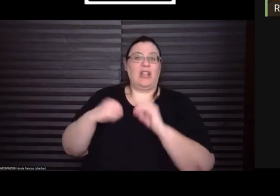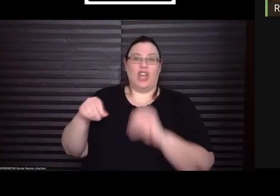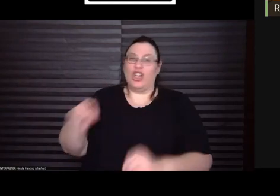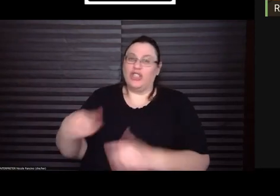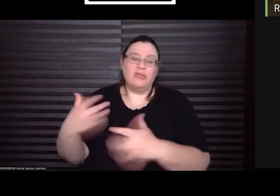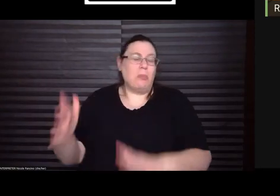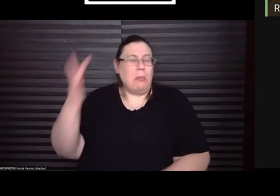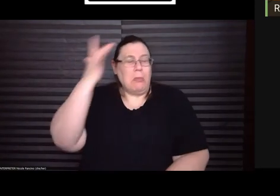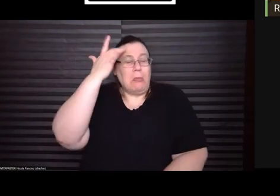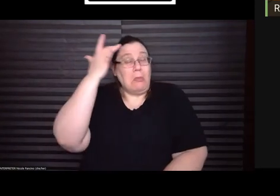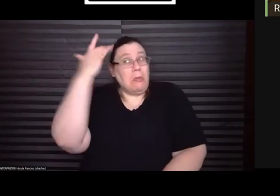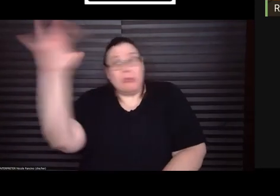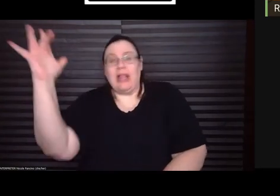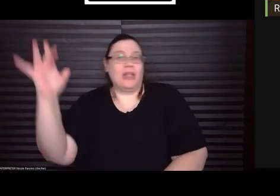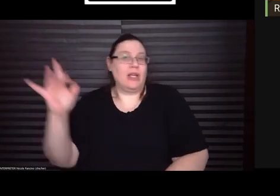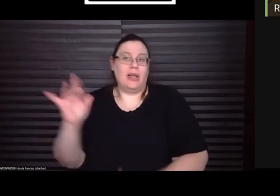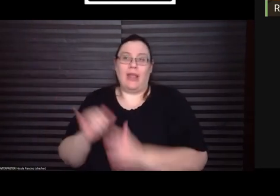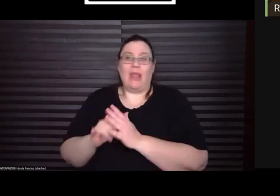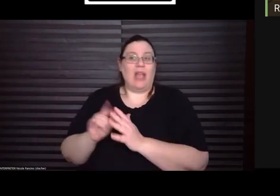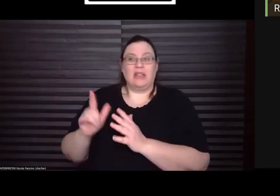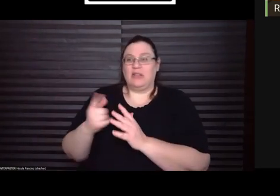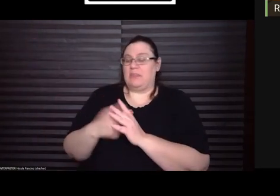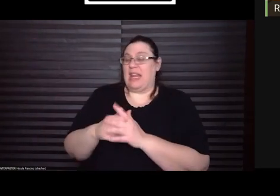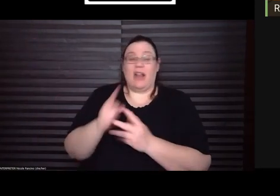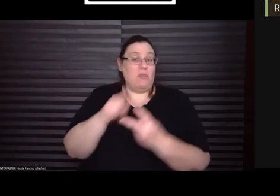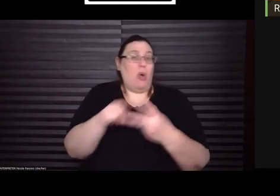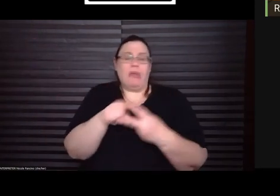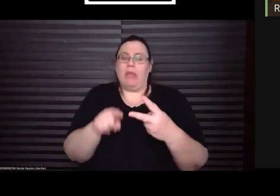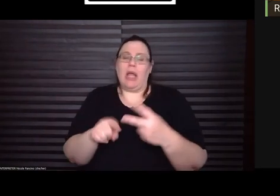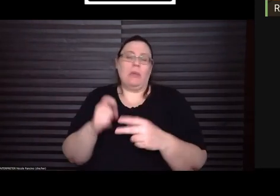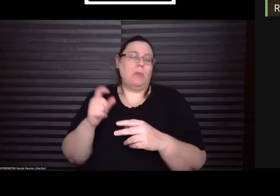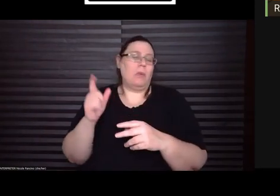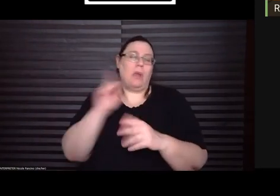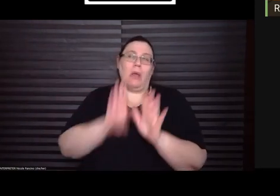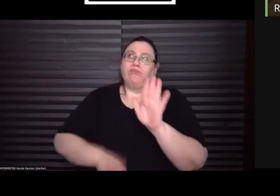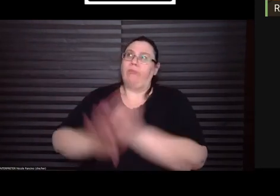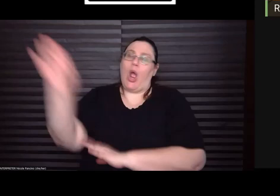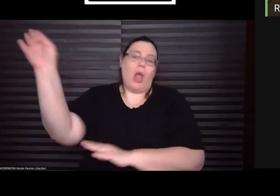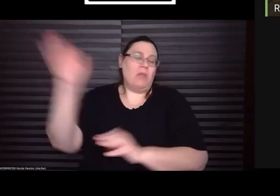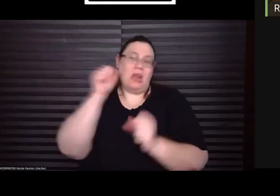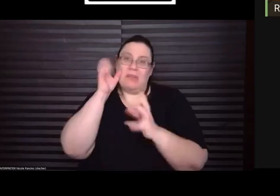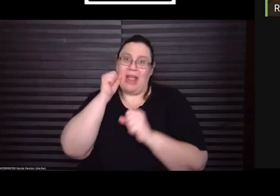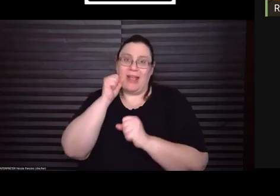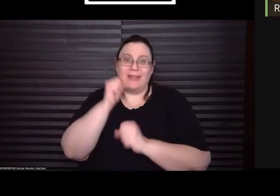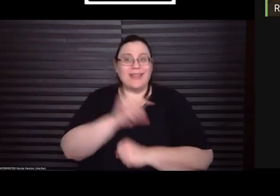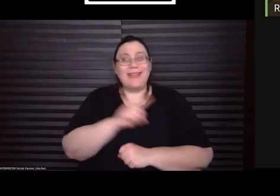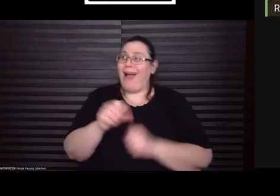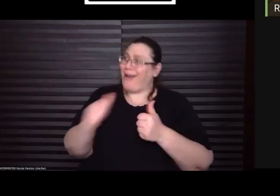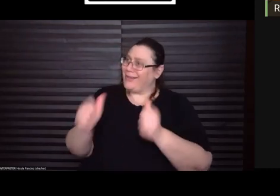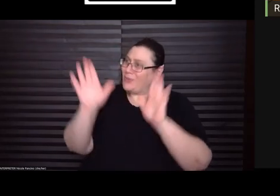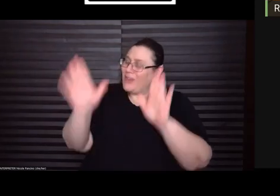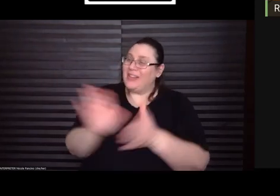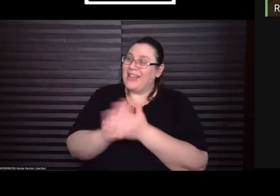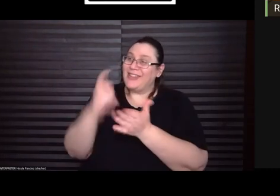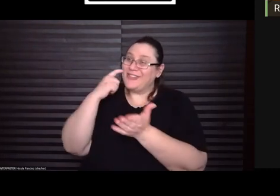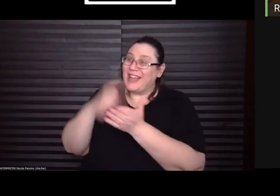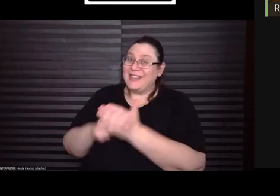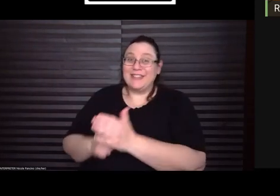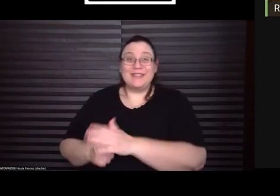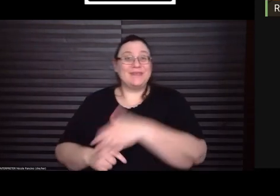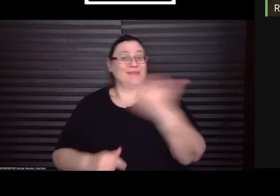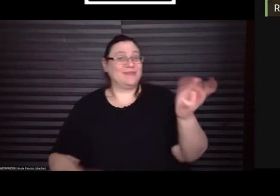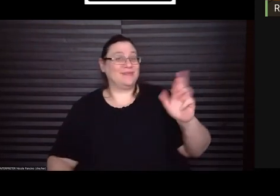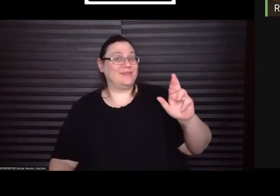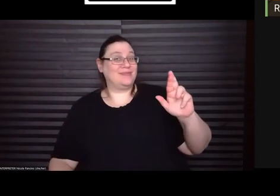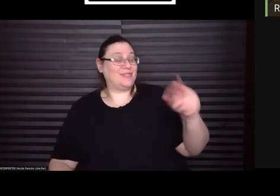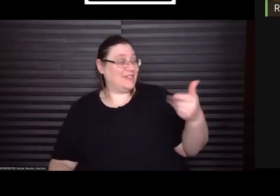is really, really brilliant, and this is just the beginning for both of these writers. They're right. Amazing. So excellent, nice shout out, Rivka. What